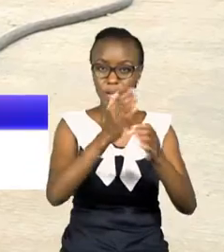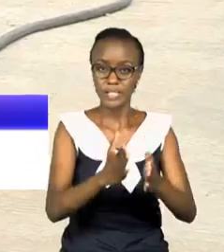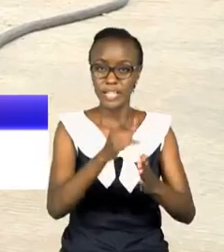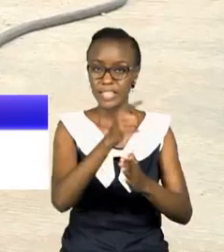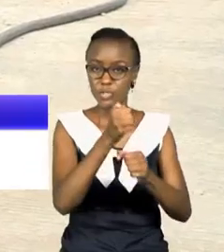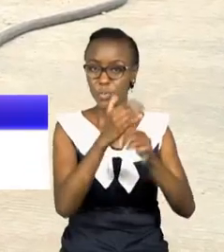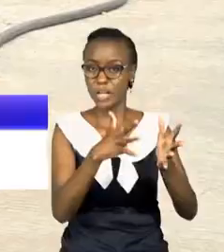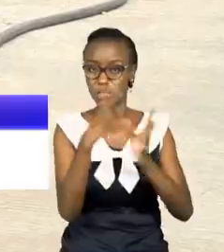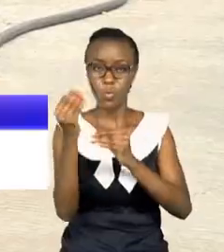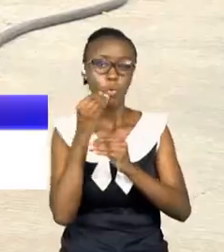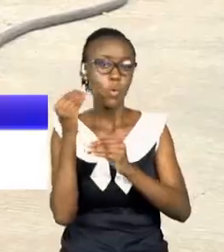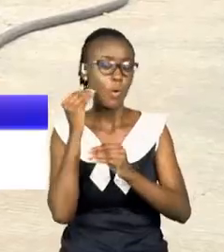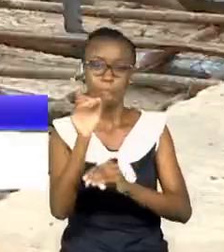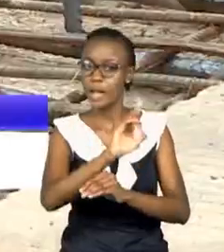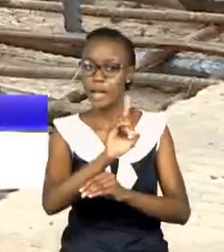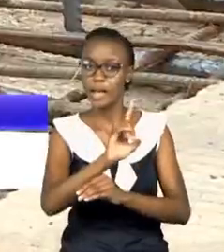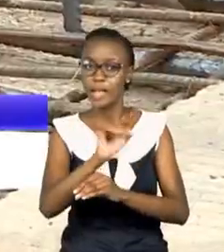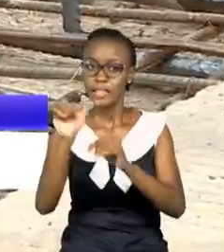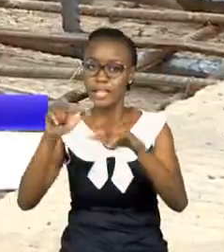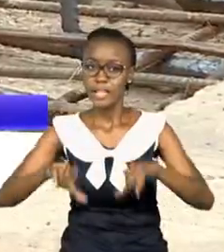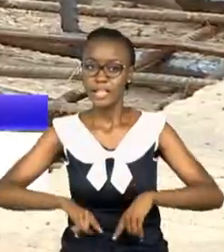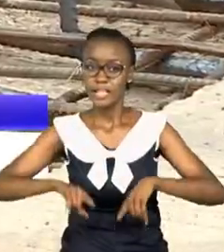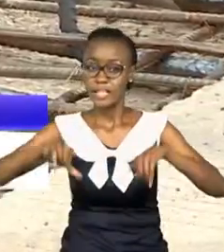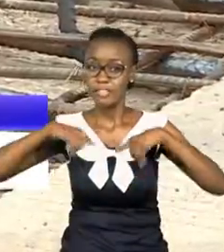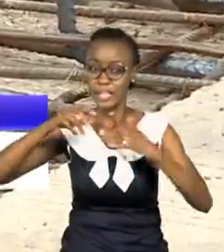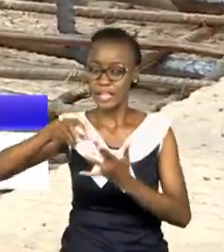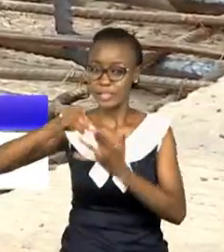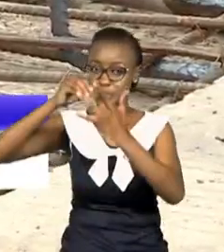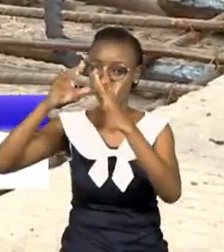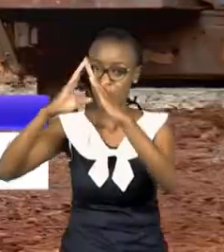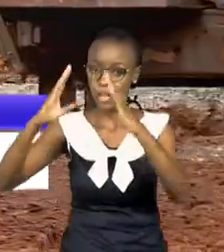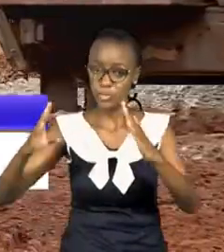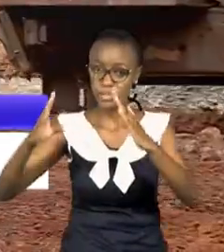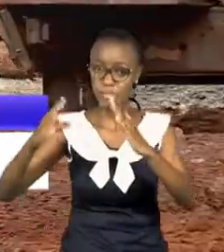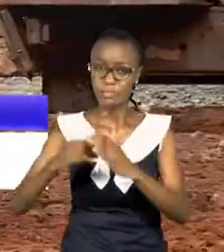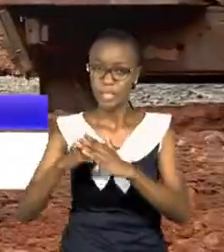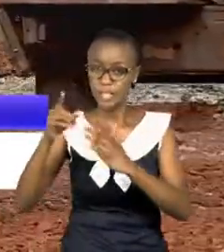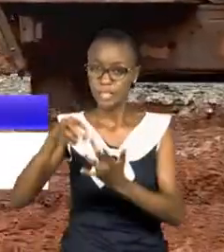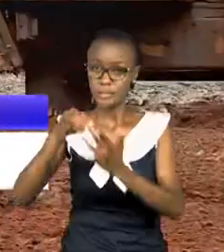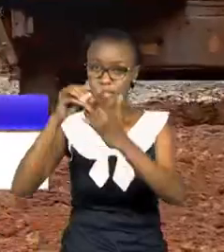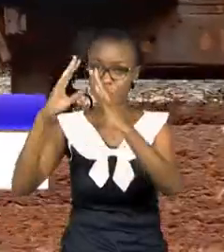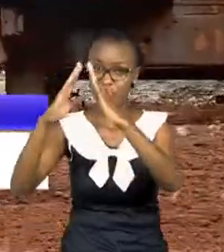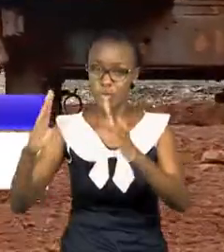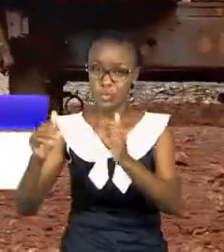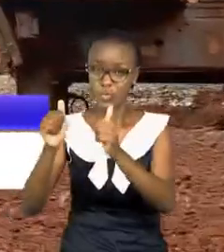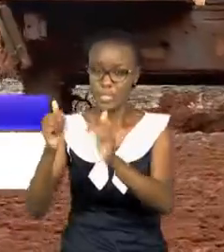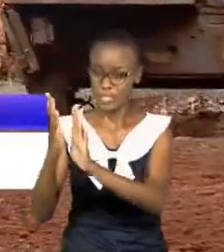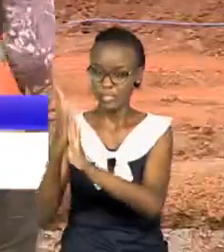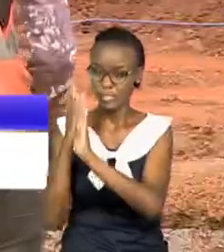home. They all actually live in a residential place, which is well